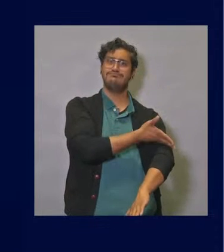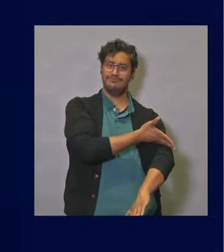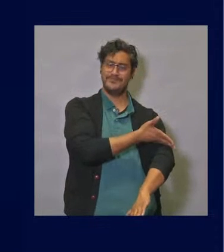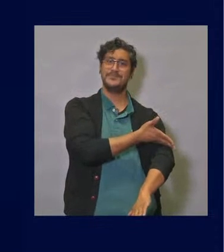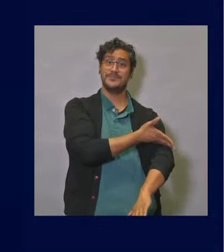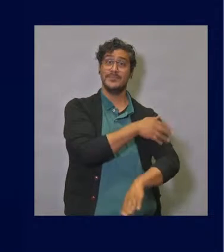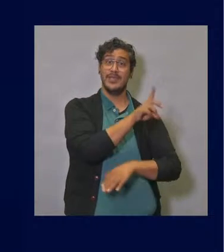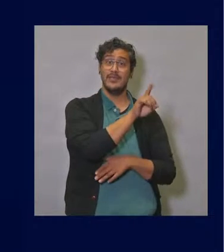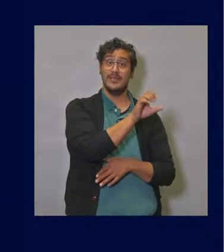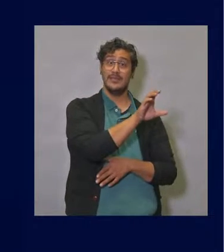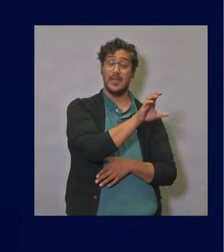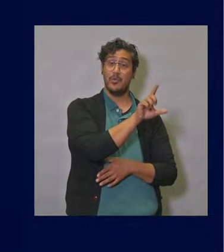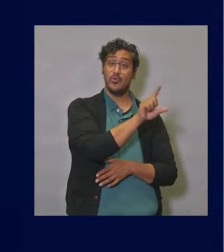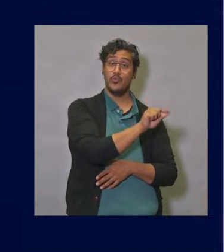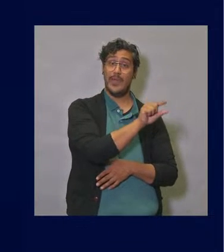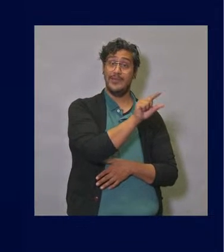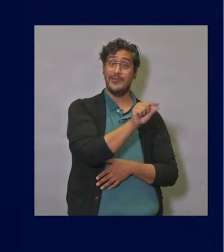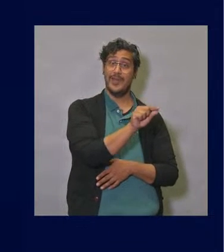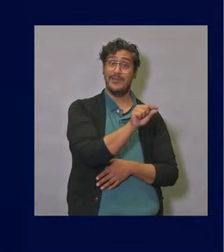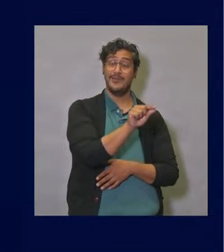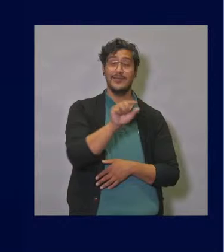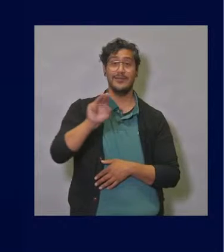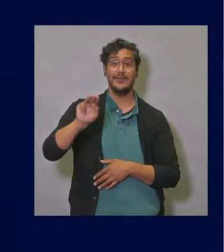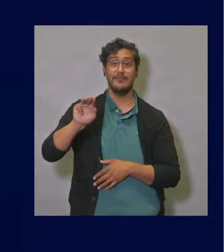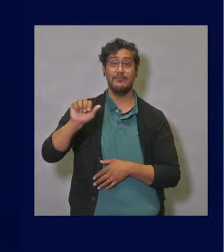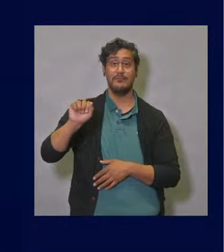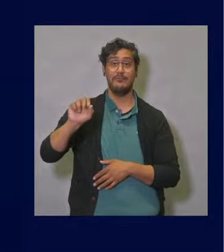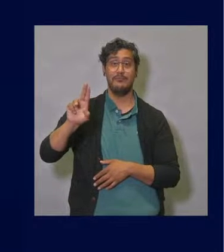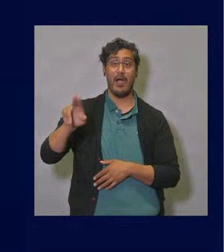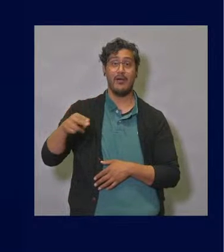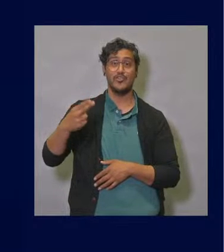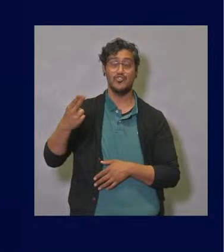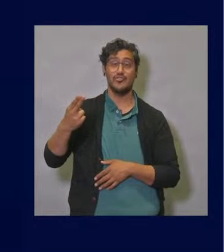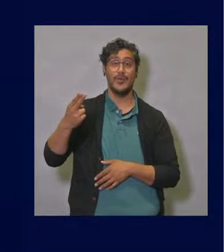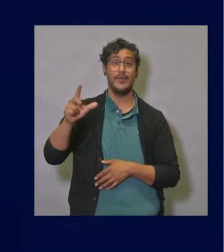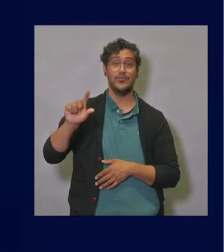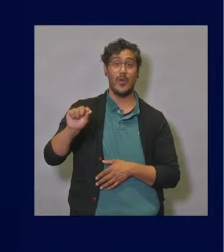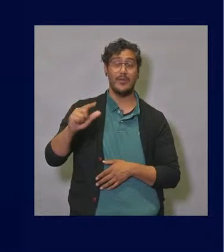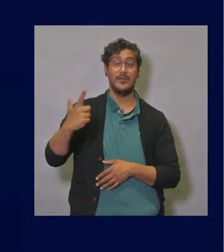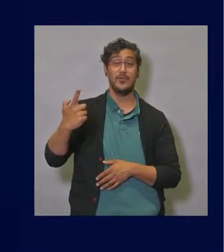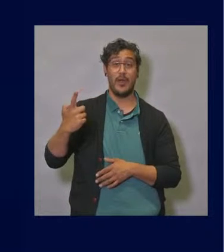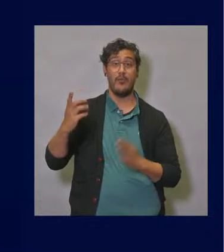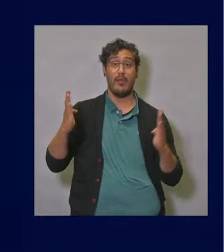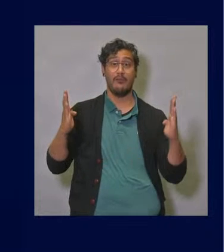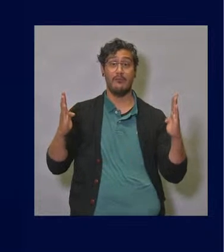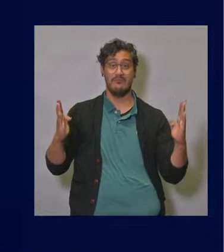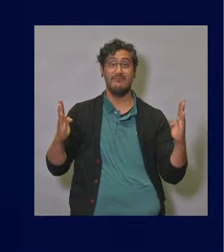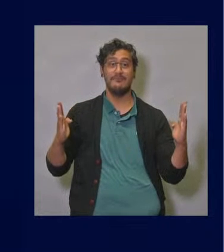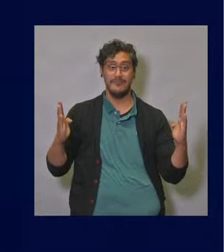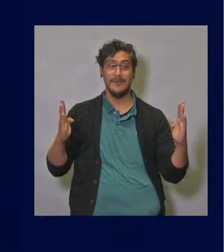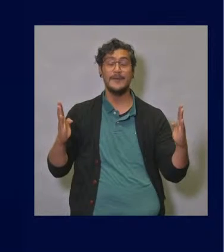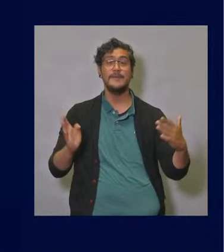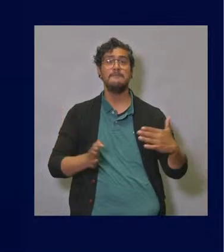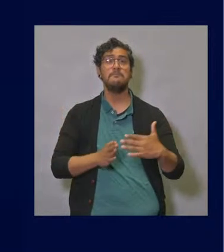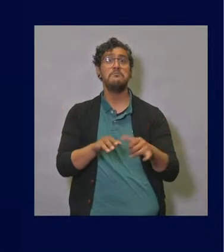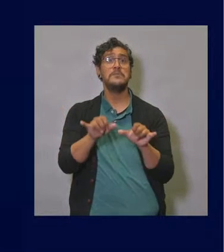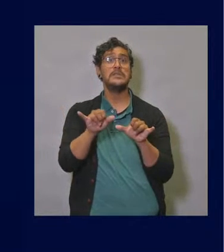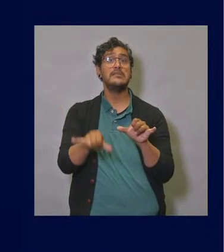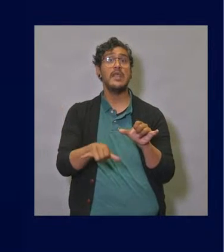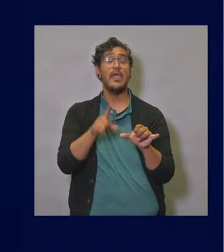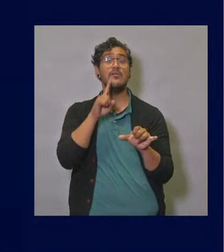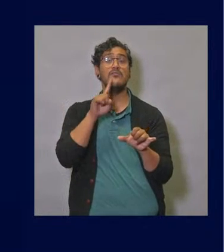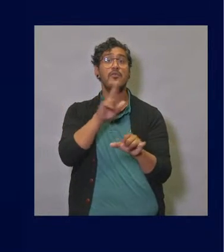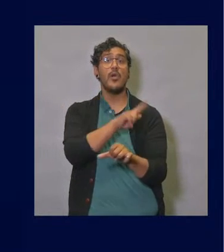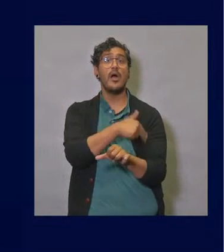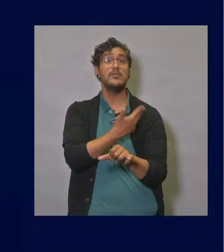Between December 2020 and March, and all the way through March 2021, the median length of hospital stay for